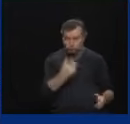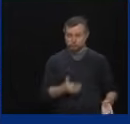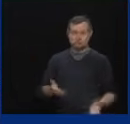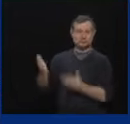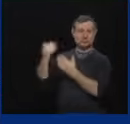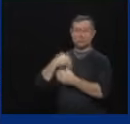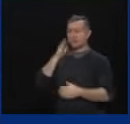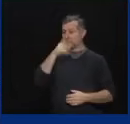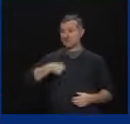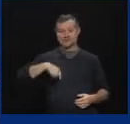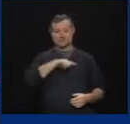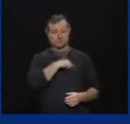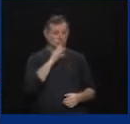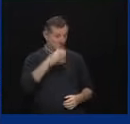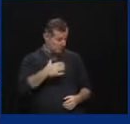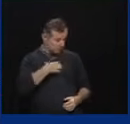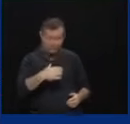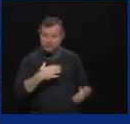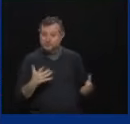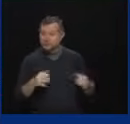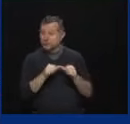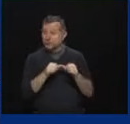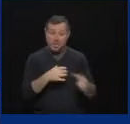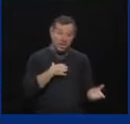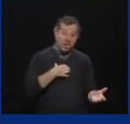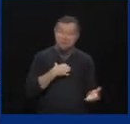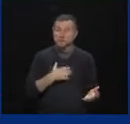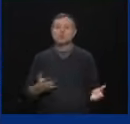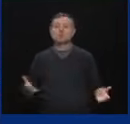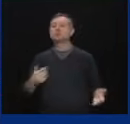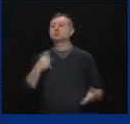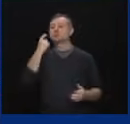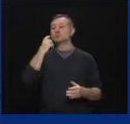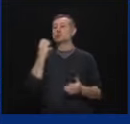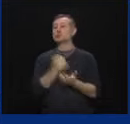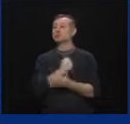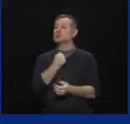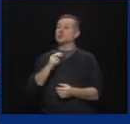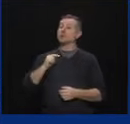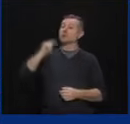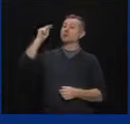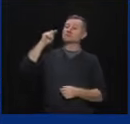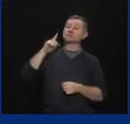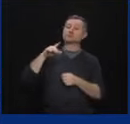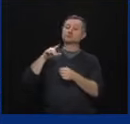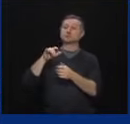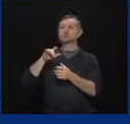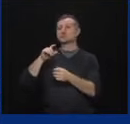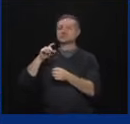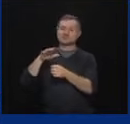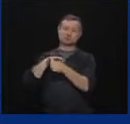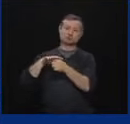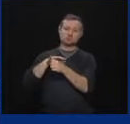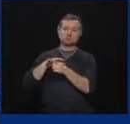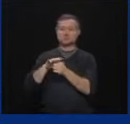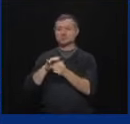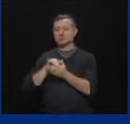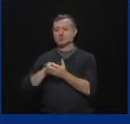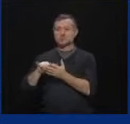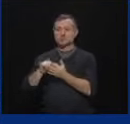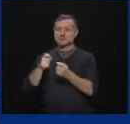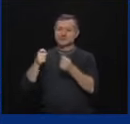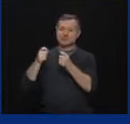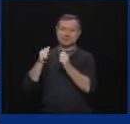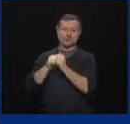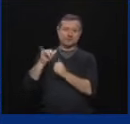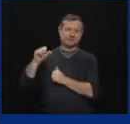to win on the merits in the case we just had in the Northern District of New York. We'll deal with that in court on September 27th